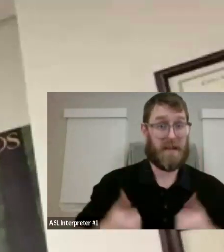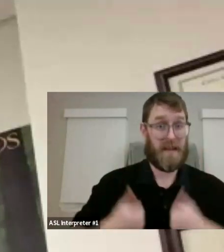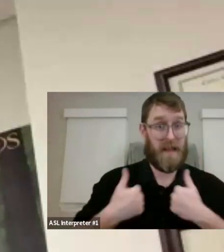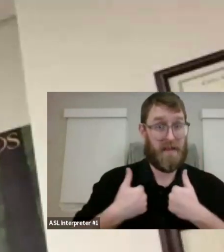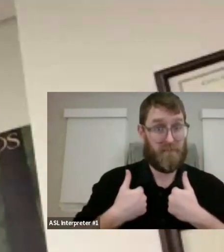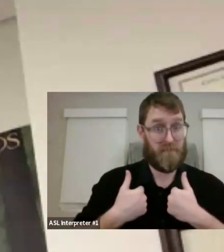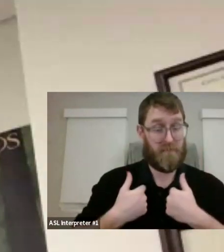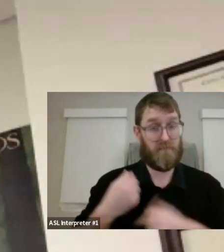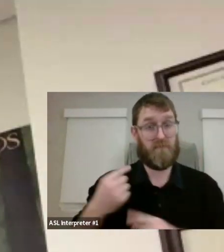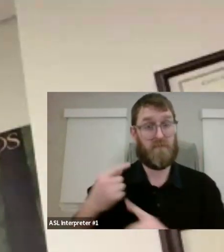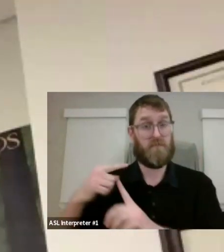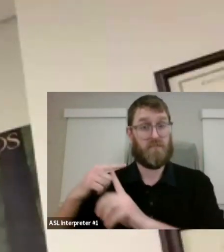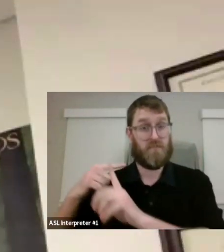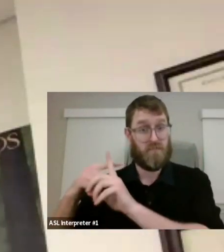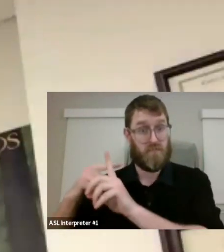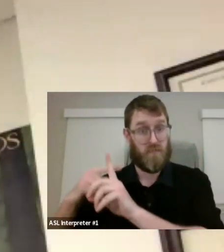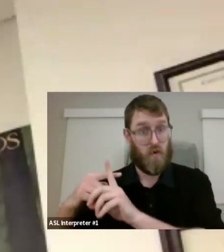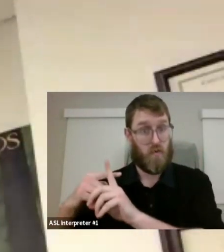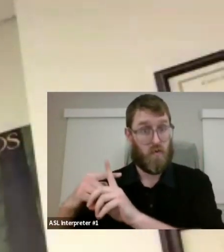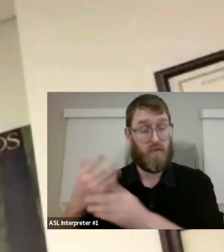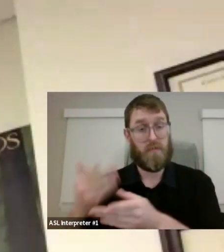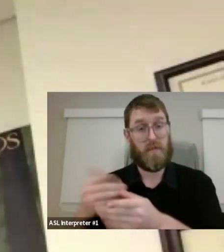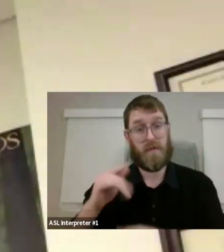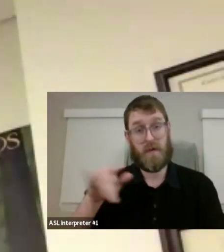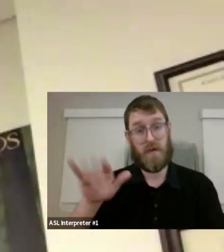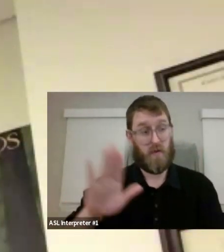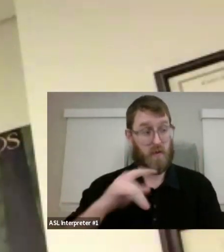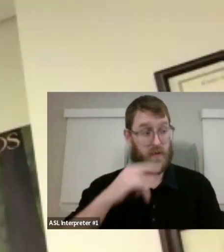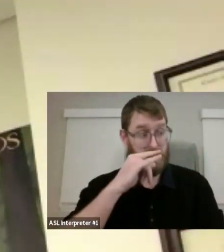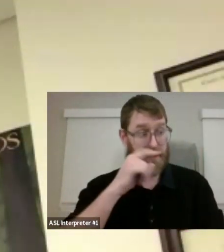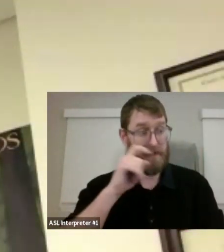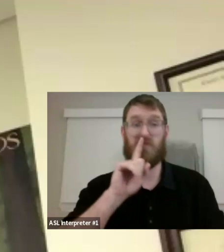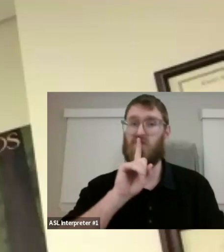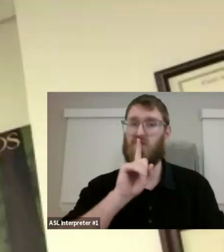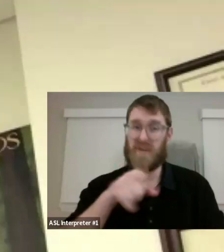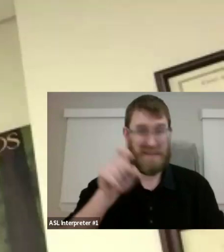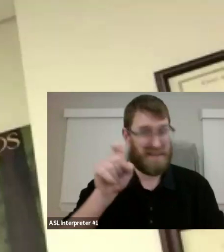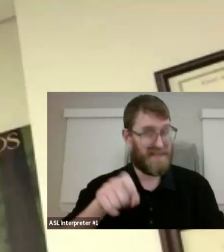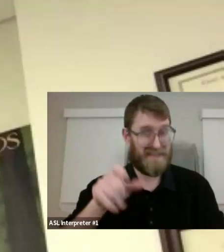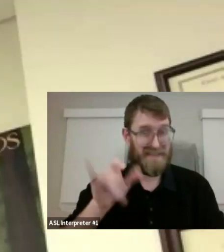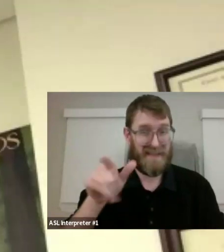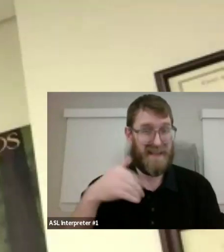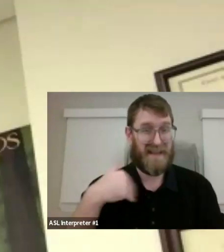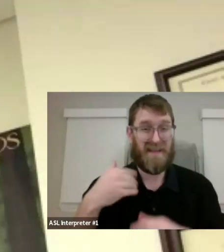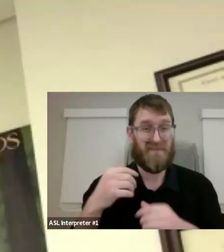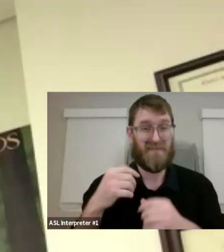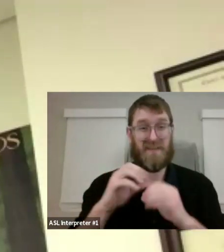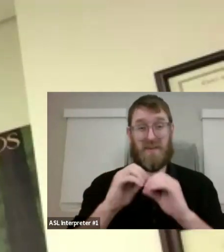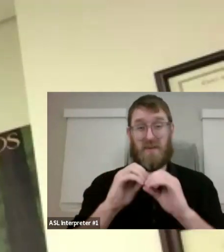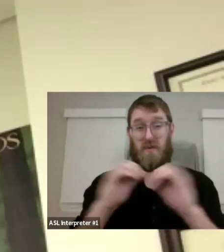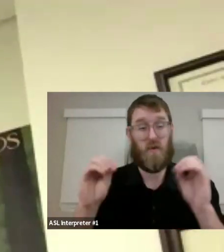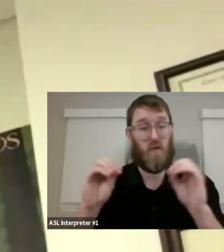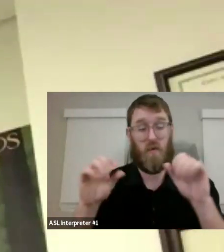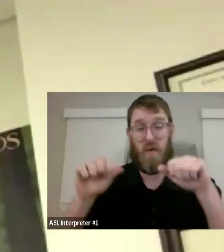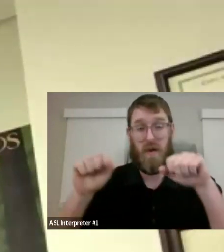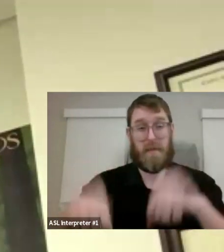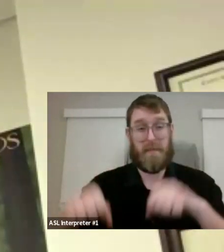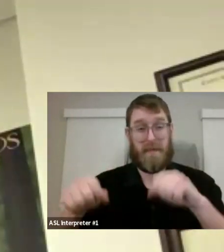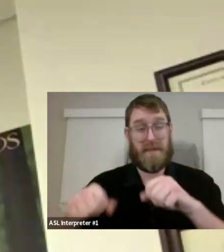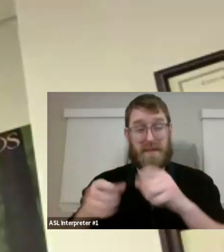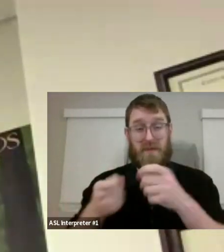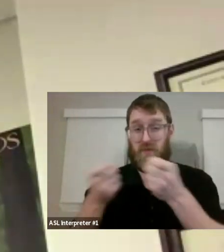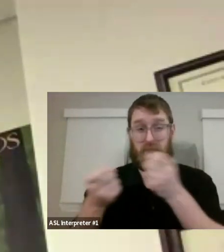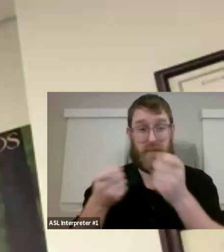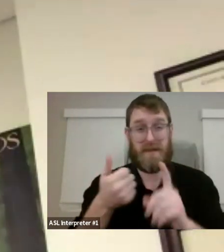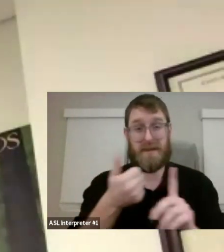Pro, gosh, maybe your child really needs it and they have absolutely no ability to manage their own,